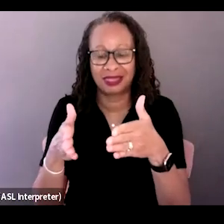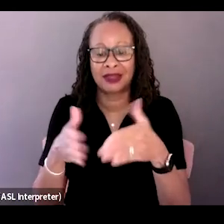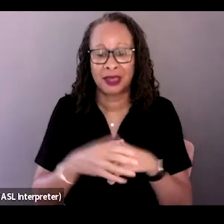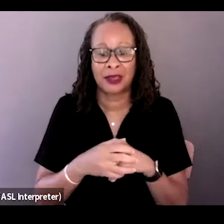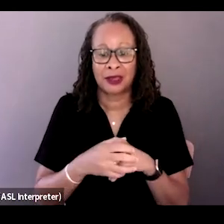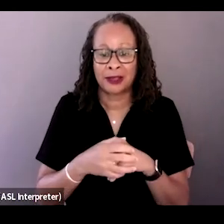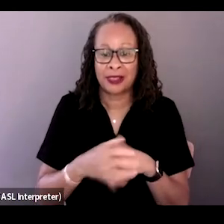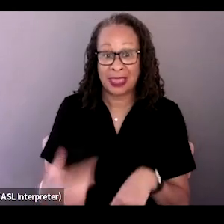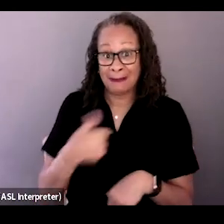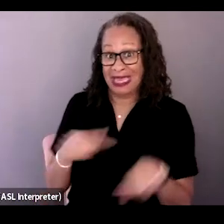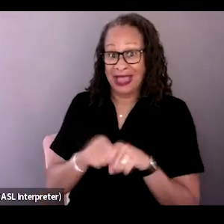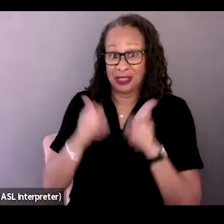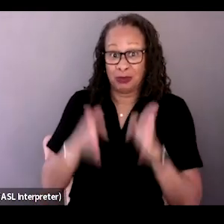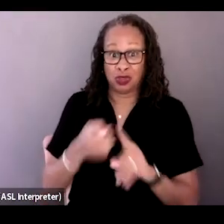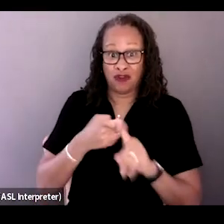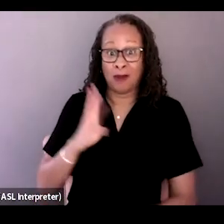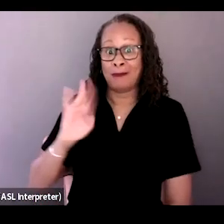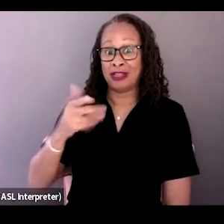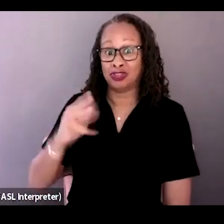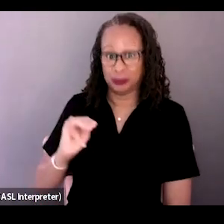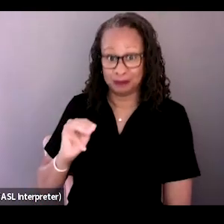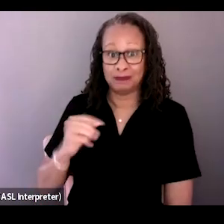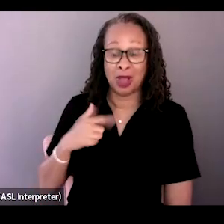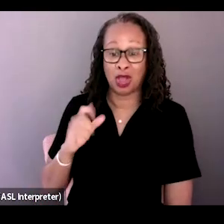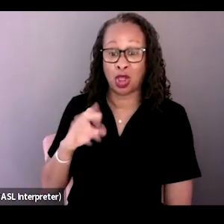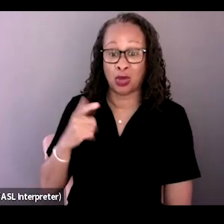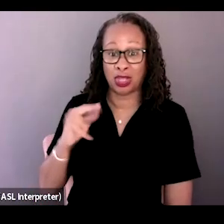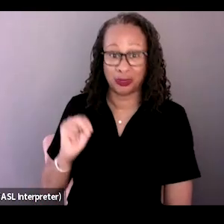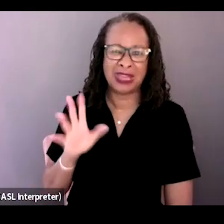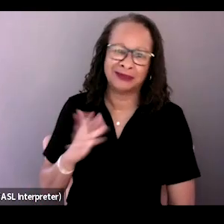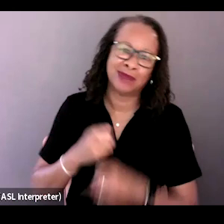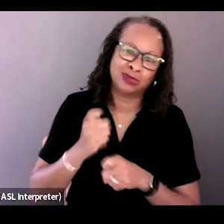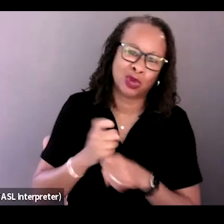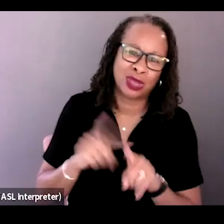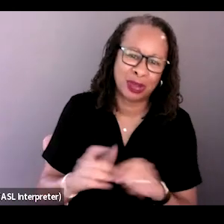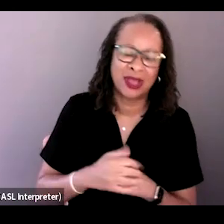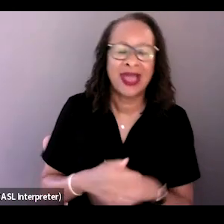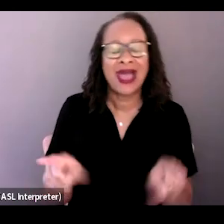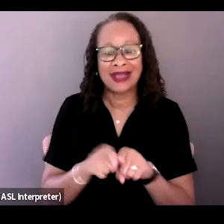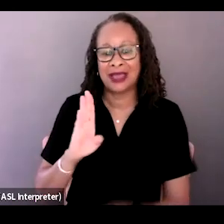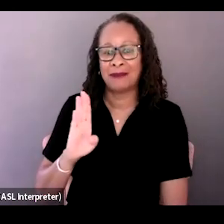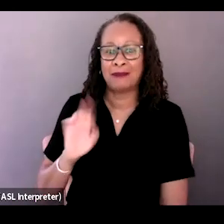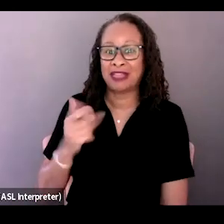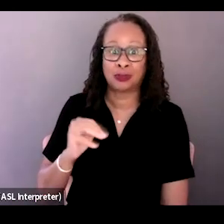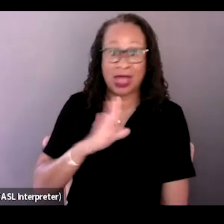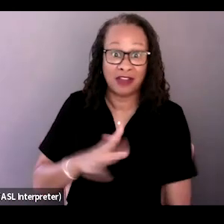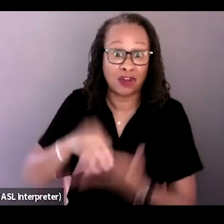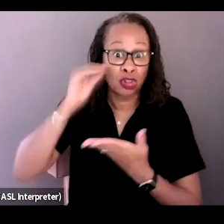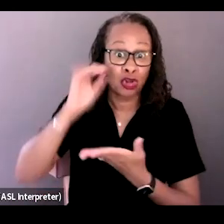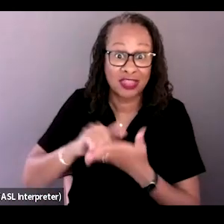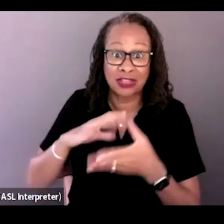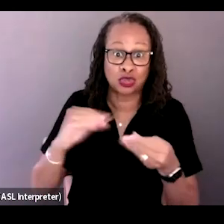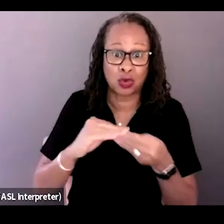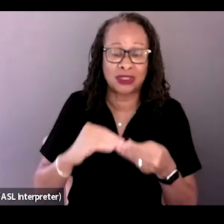me as a Belgian, a good colonial, I'm joking, but as a Belgian, I never learned that story. It's a black page out